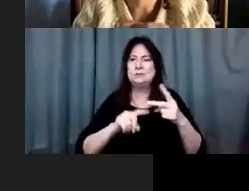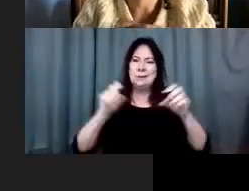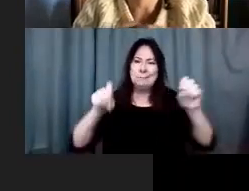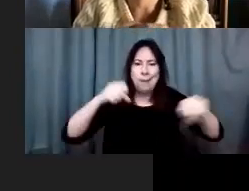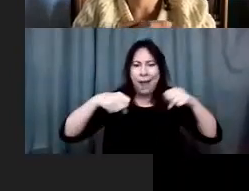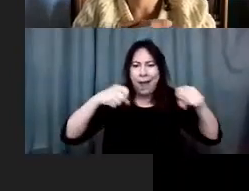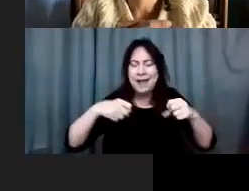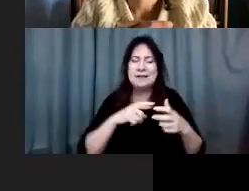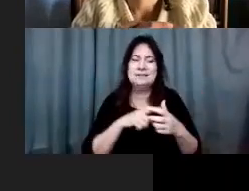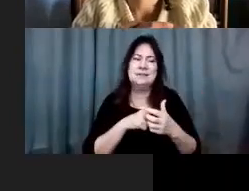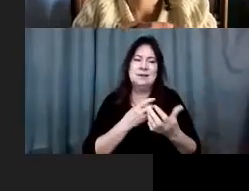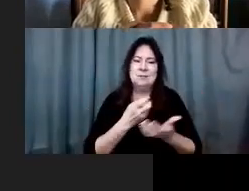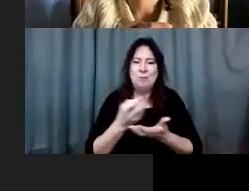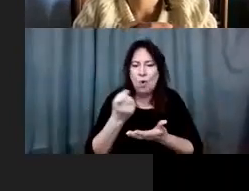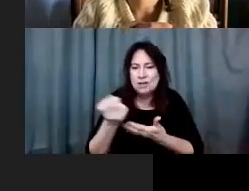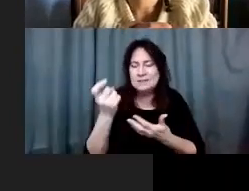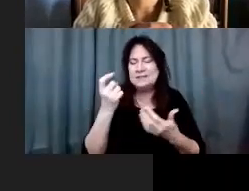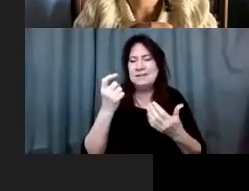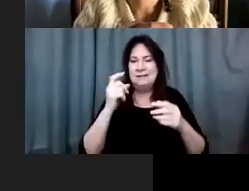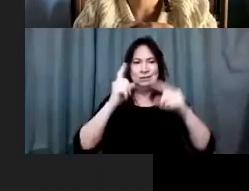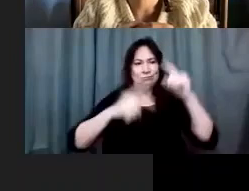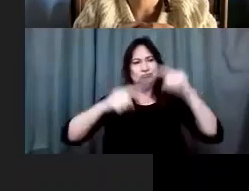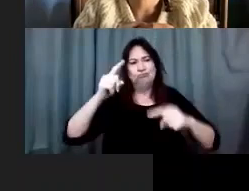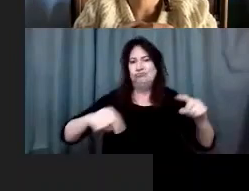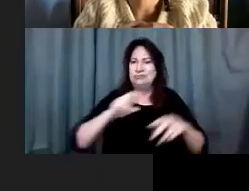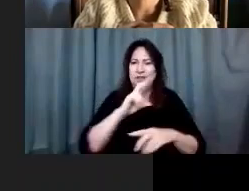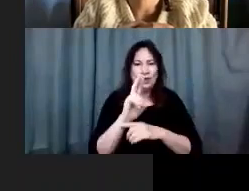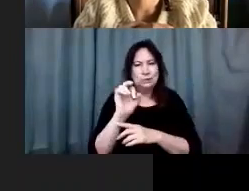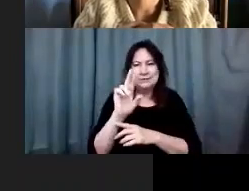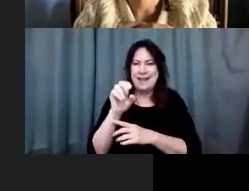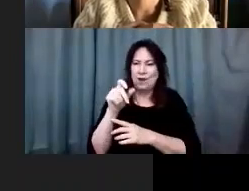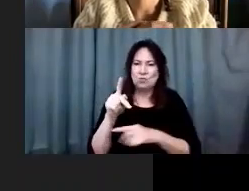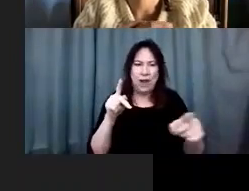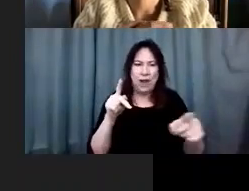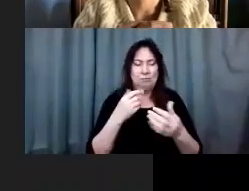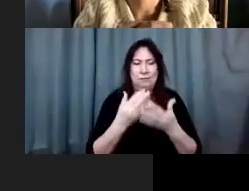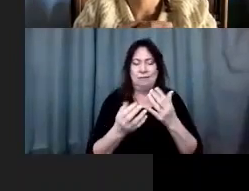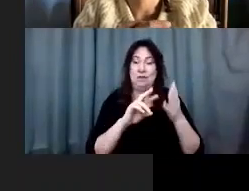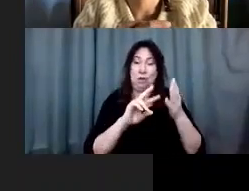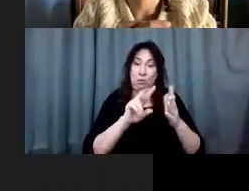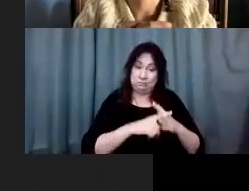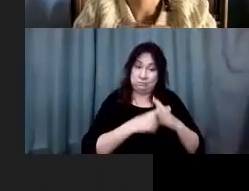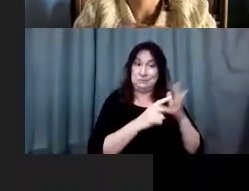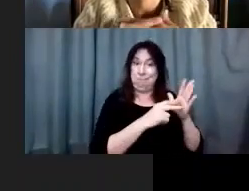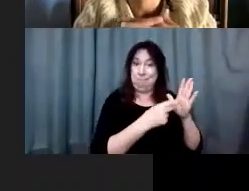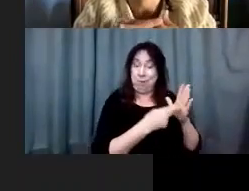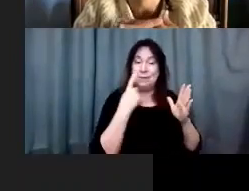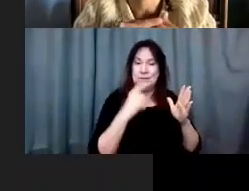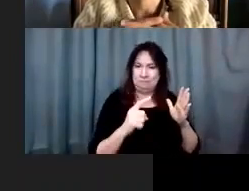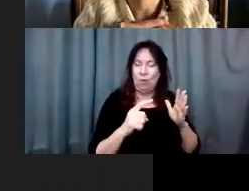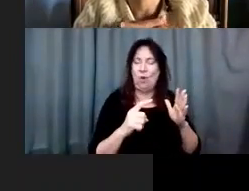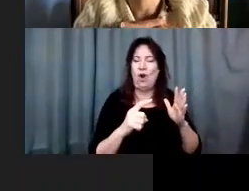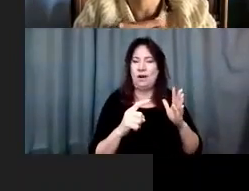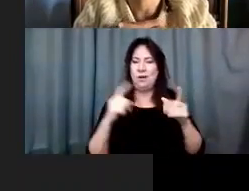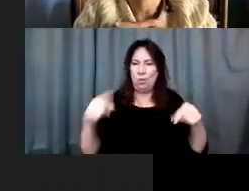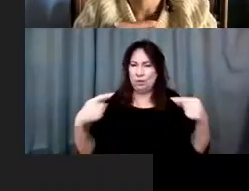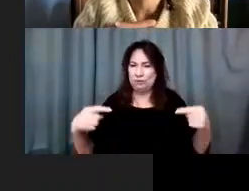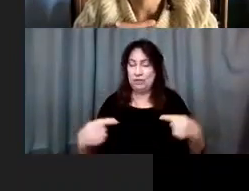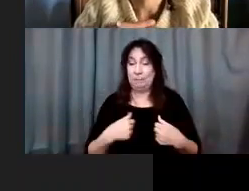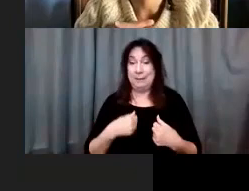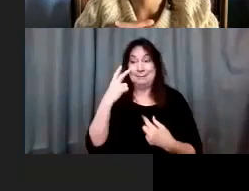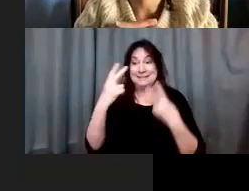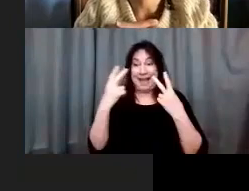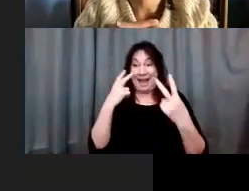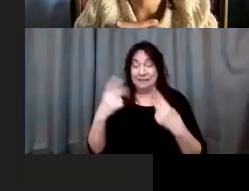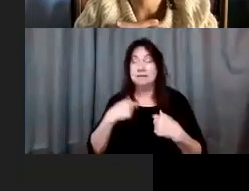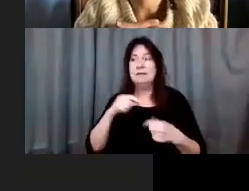and skateboarders. And you're gonna find that's gonna be the case at a digital conference as well. I know myself, I'm a sighted person, and